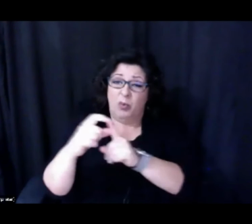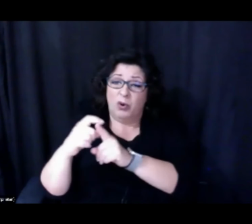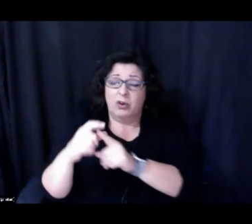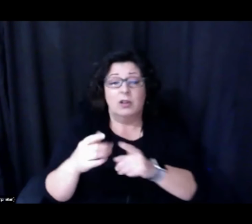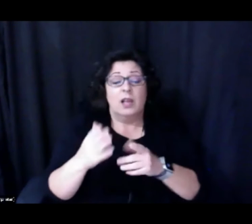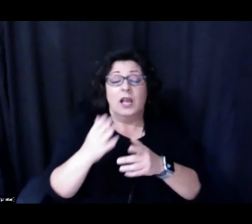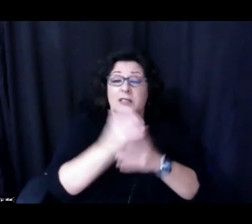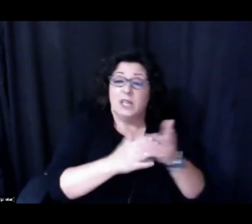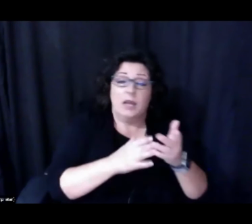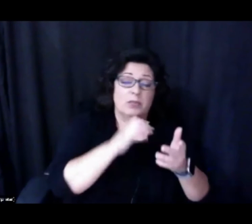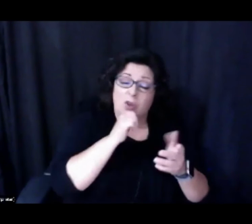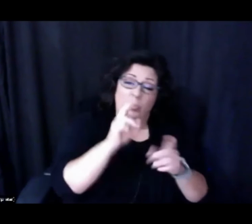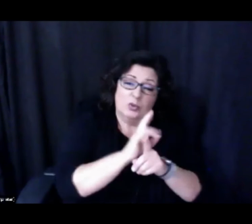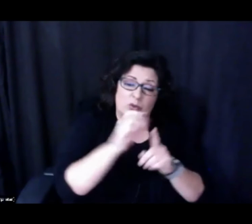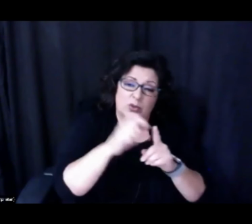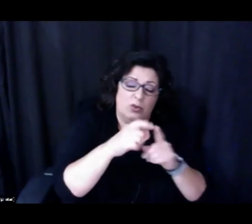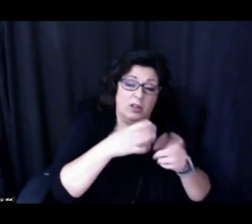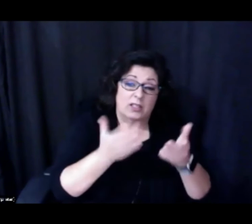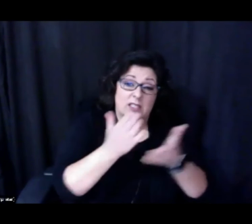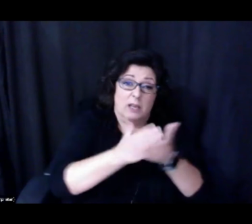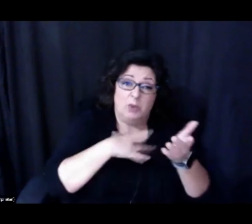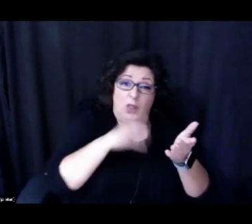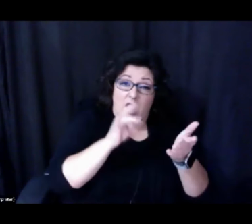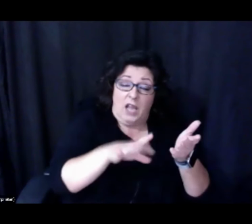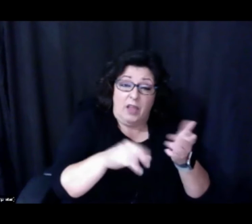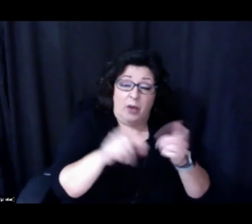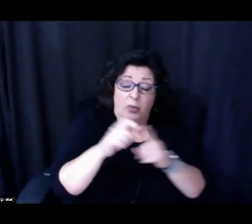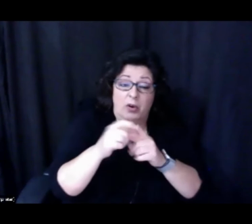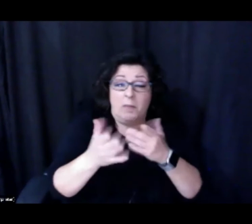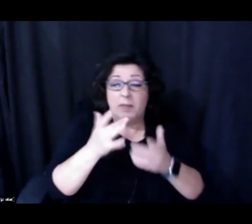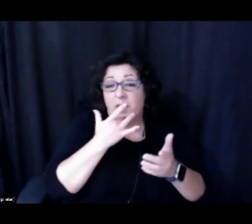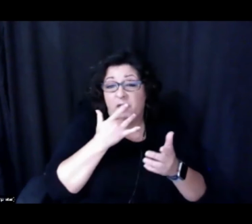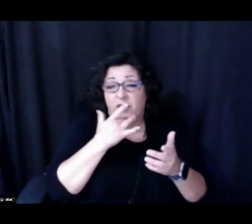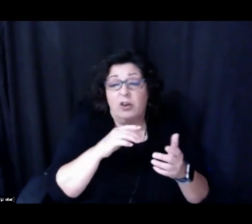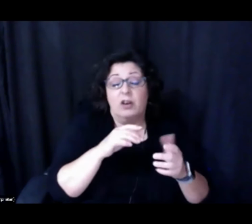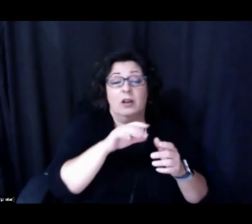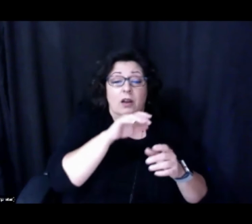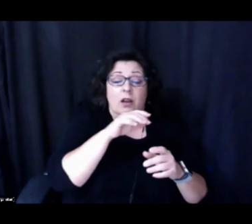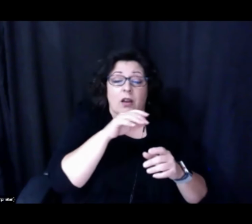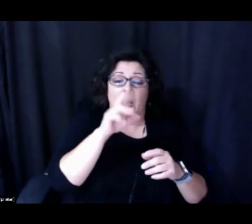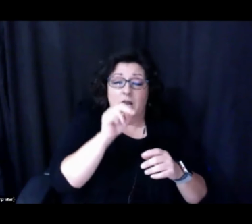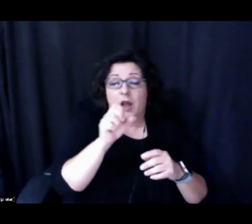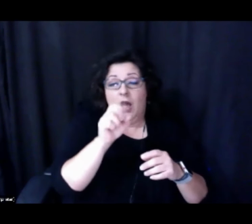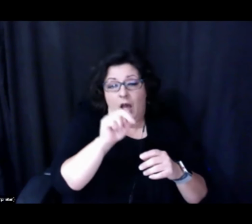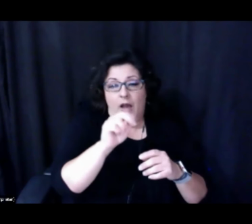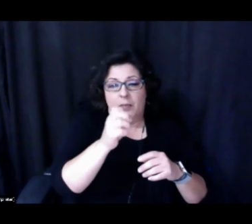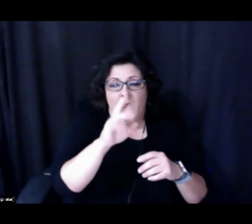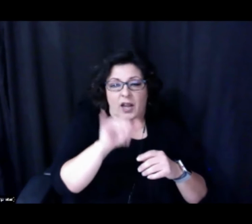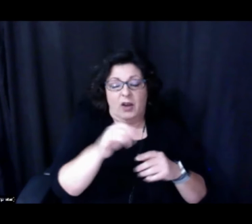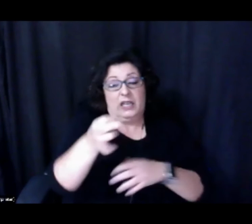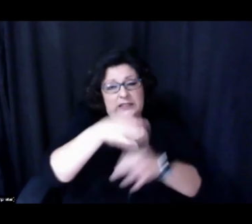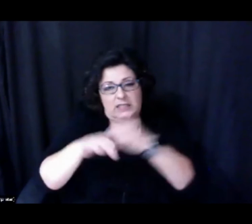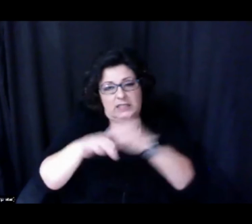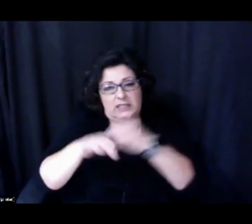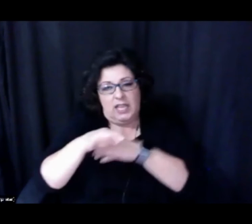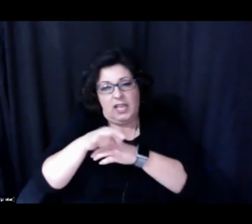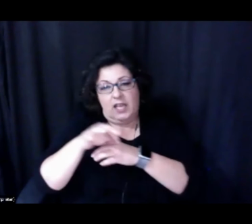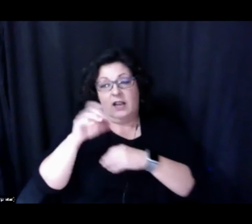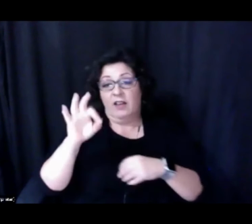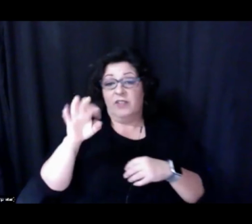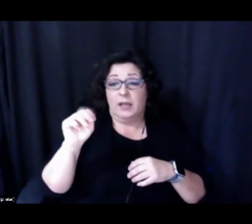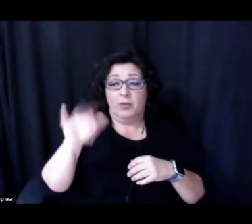do not use that term and they don't like it. So they might just prefer non-binary instead. I also have on the